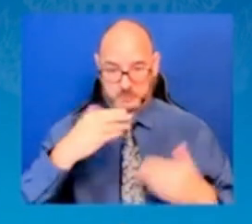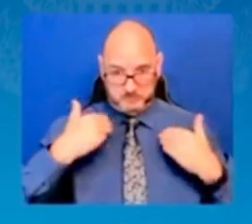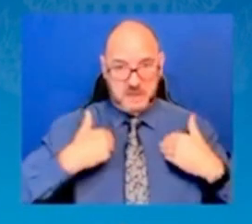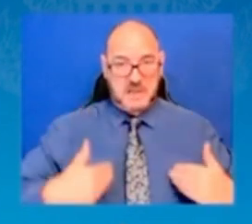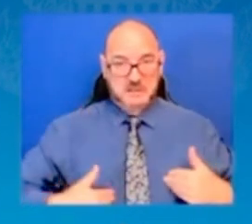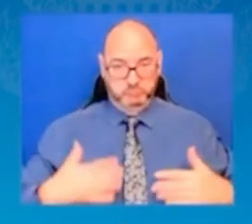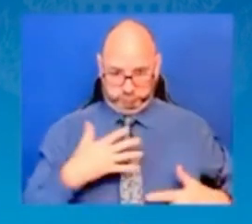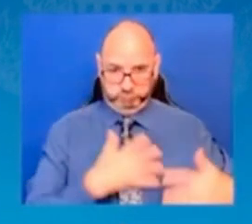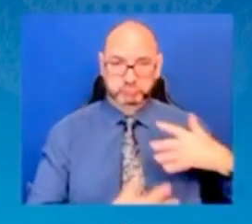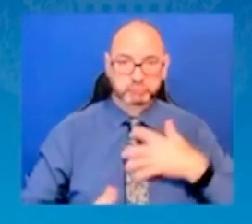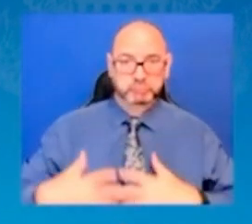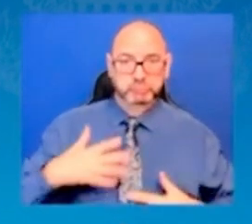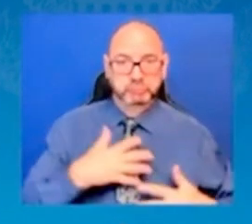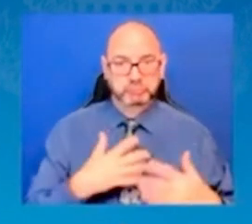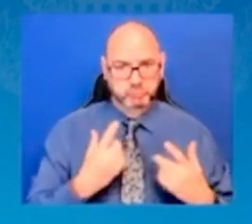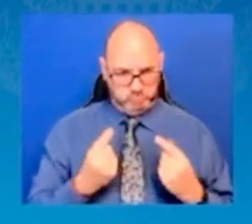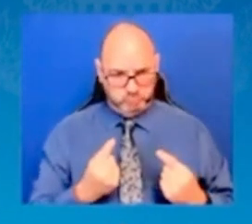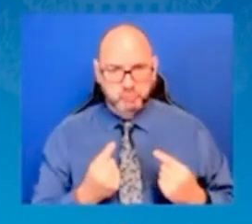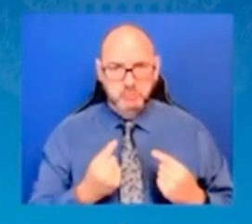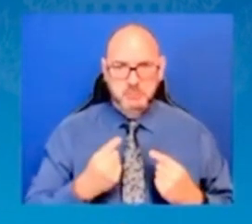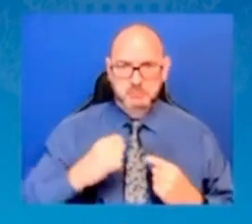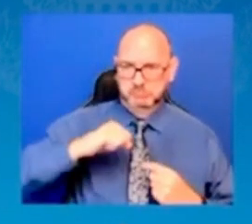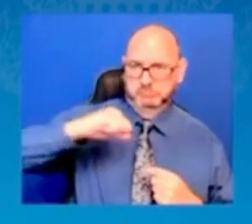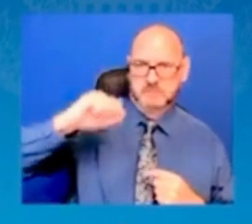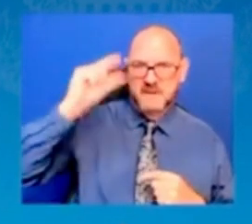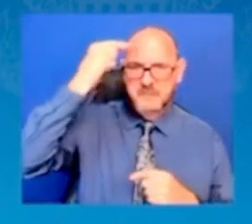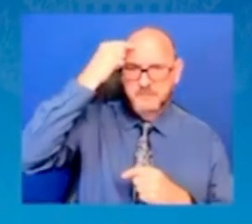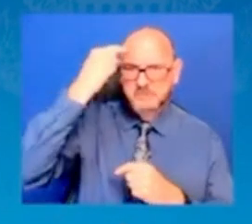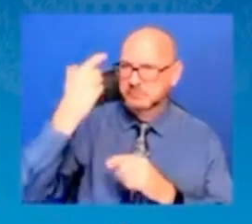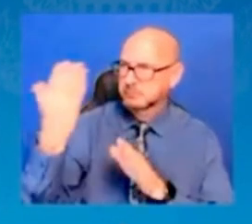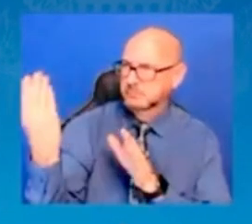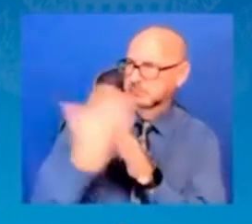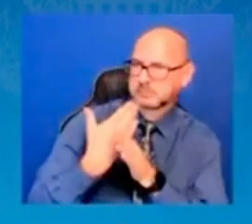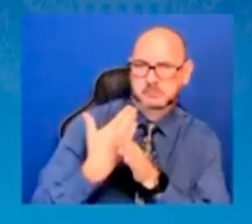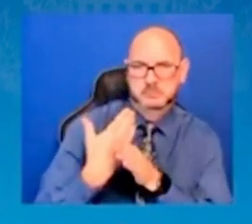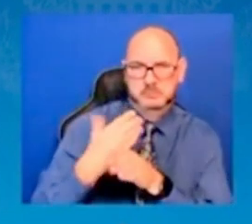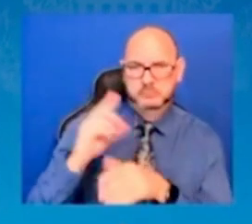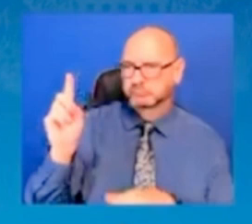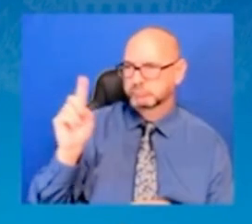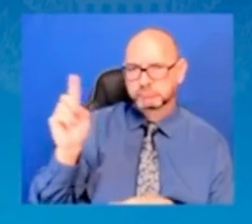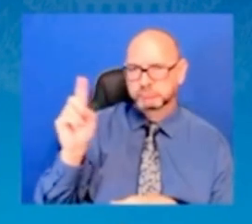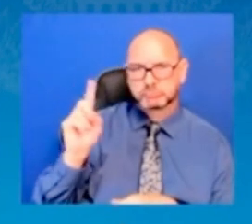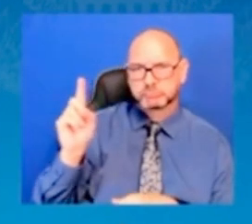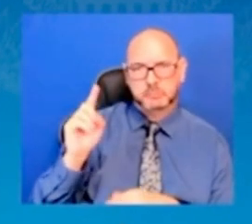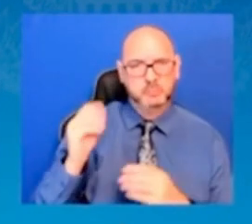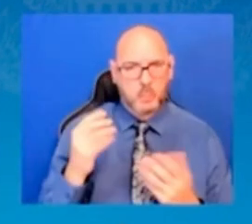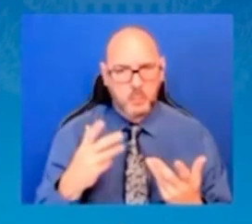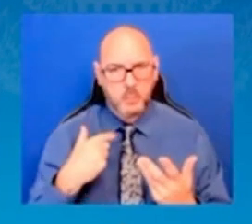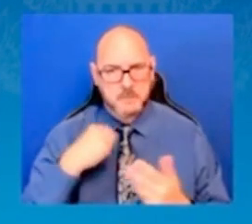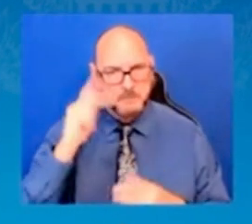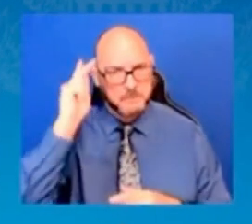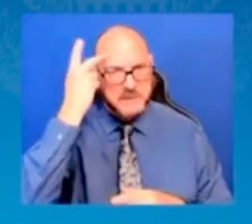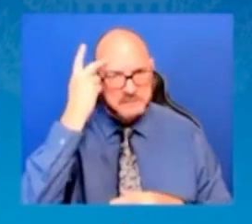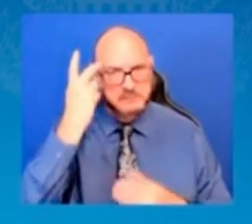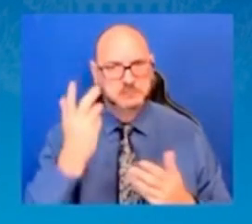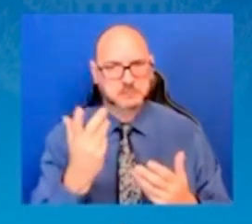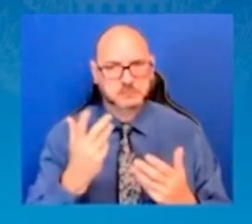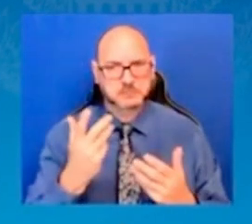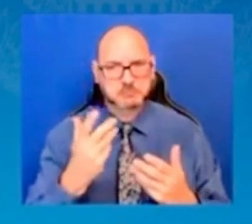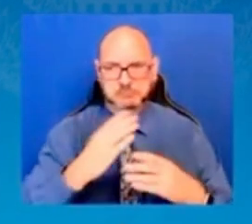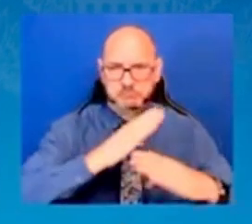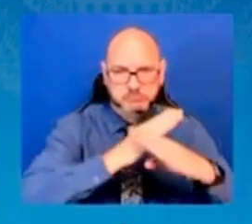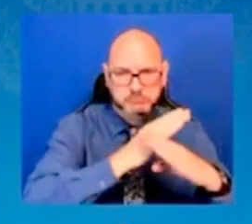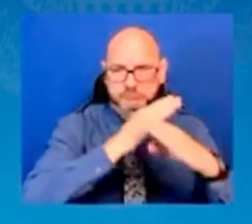and free from partisan political obstructionist attacks.